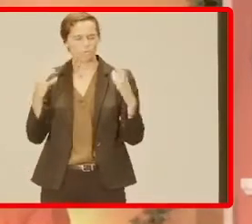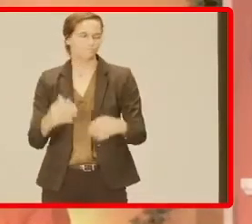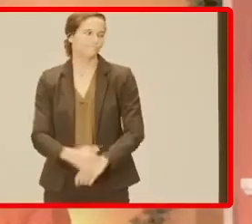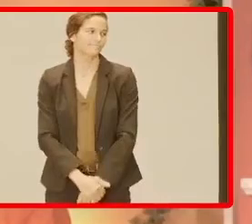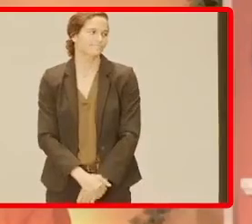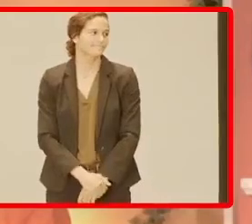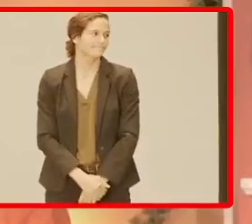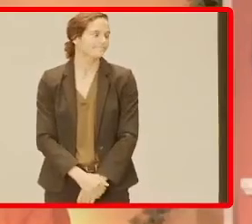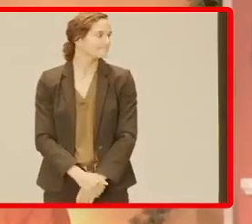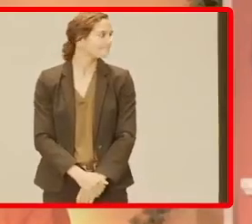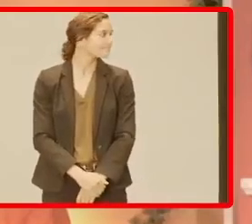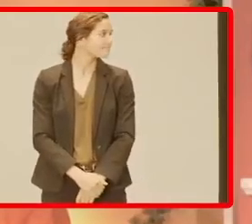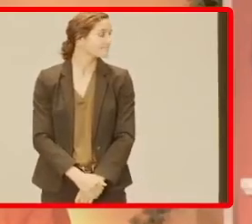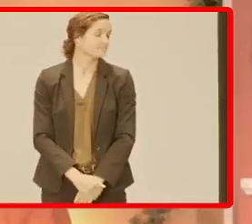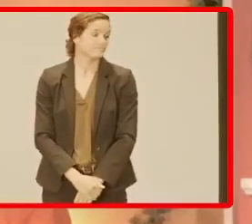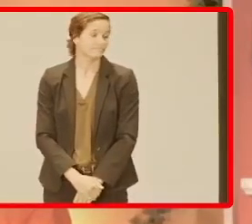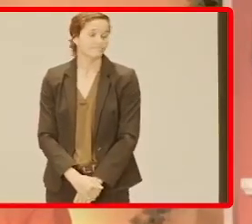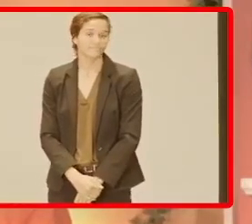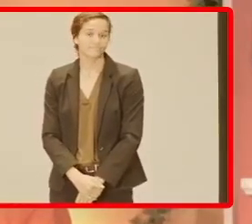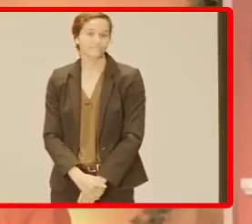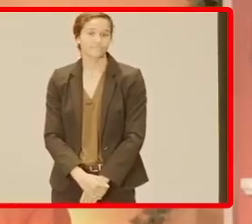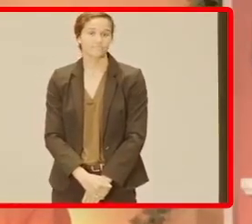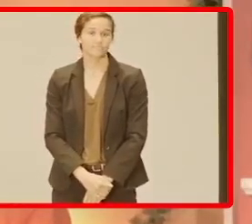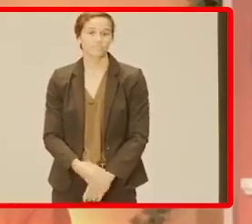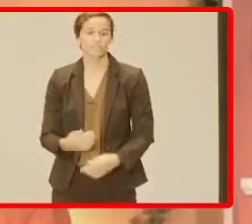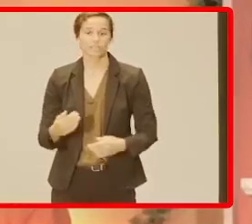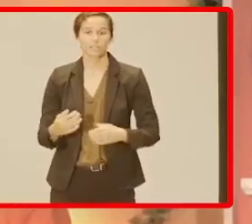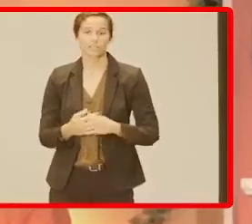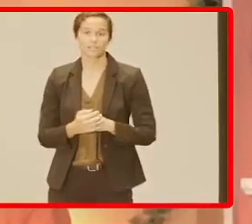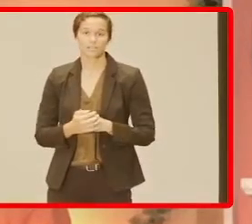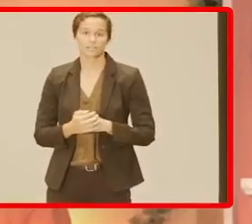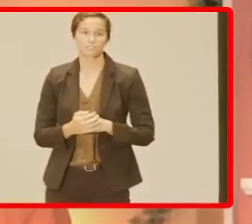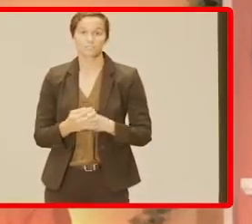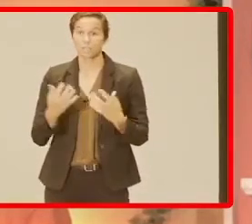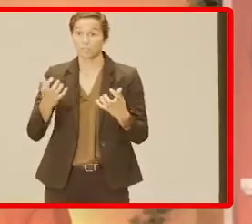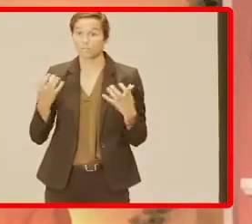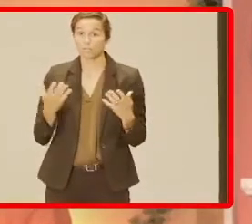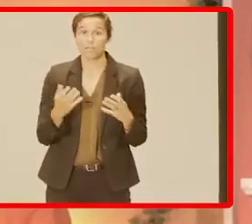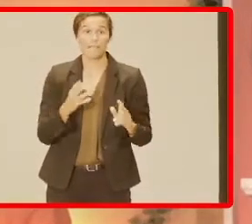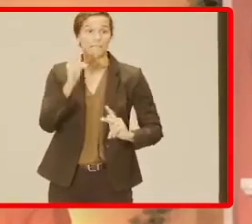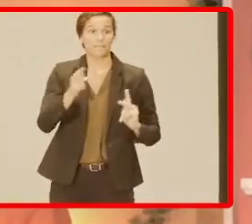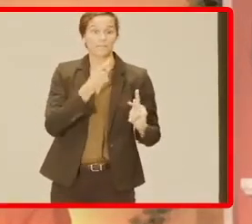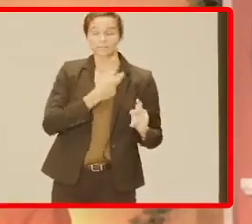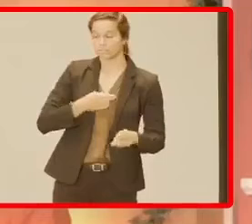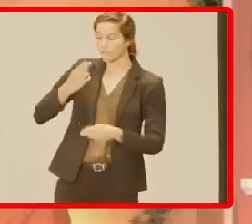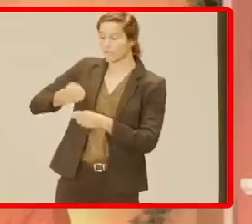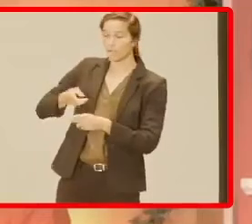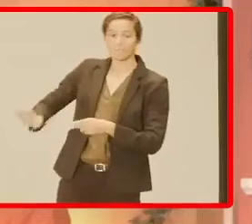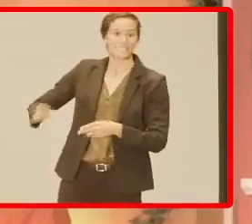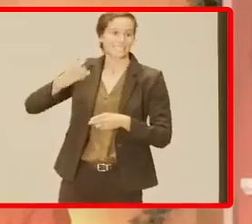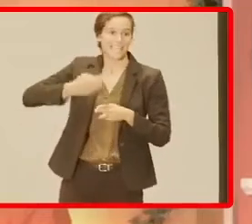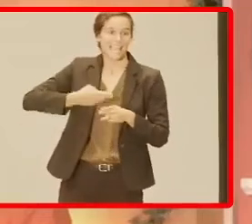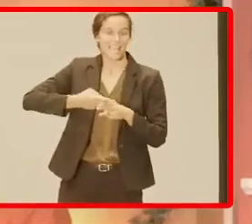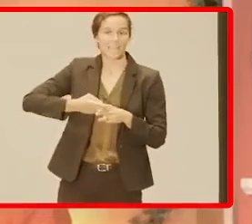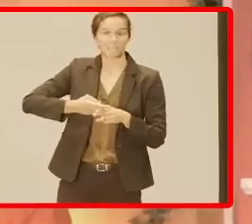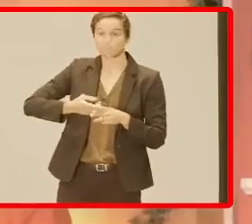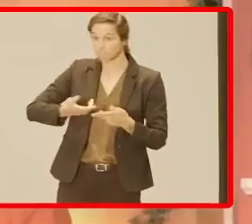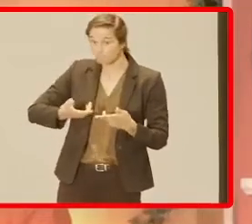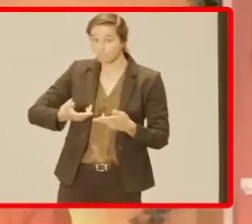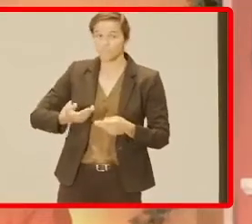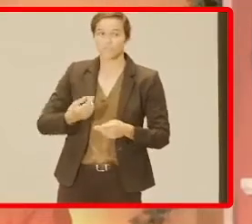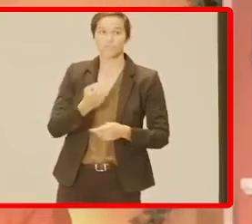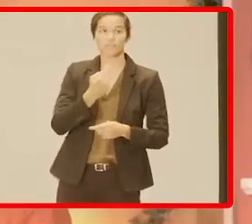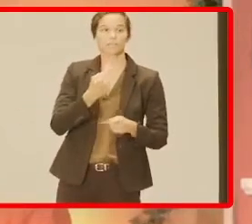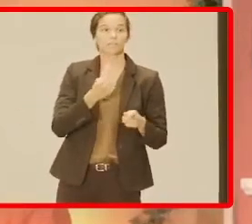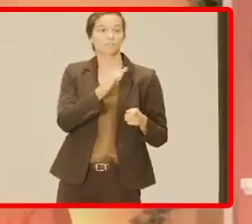I also wanted to have people recognize Chris by his name. I wanted someone to say in the